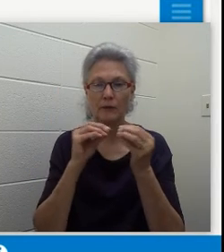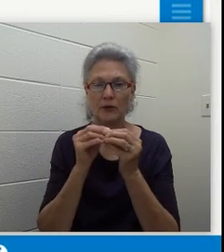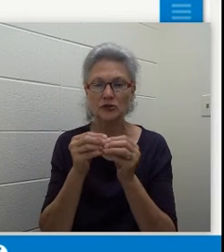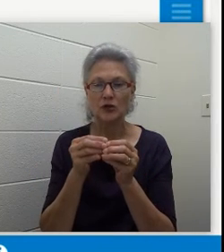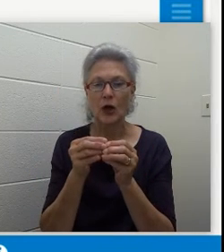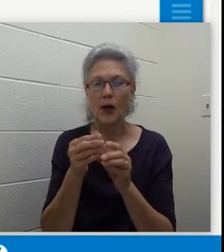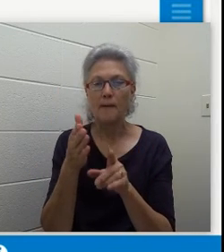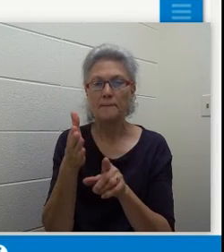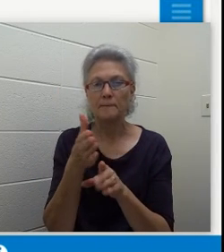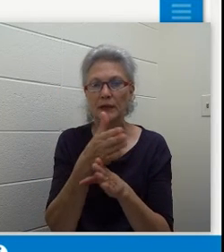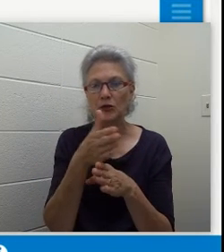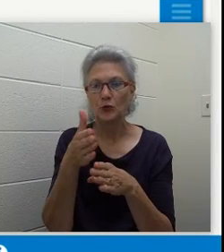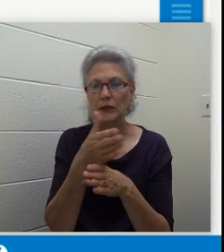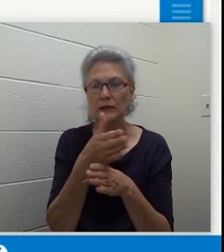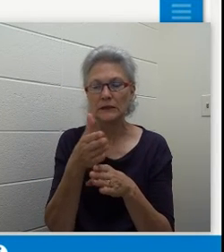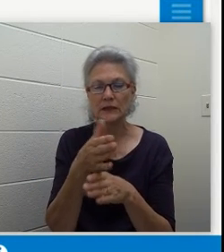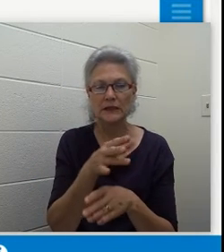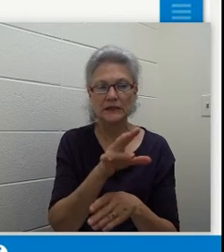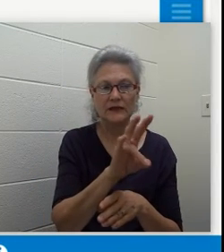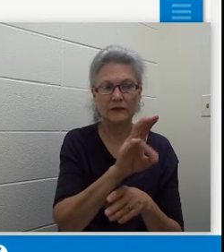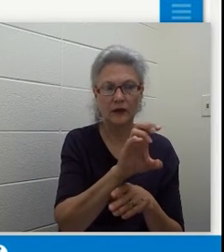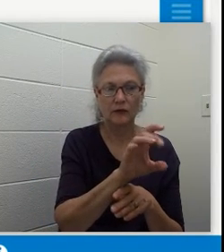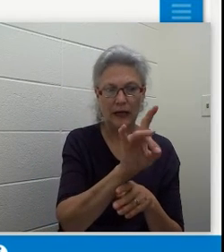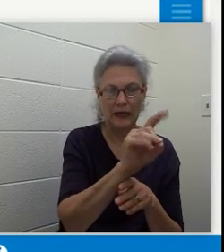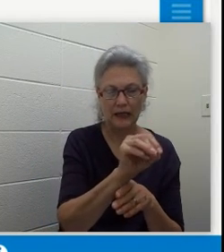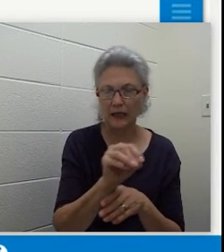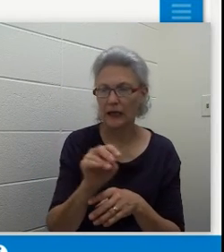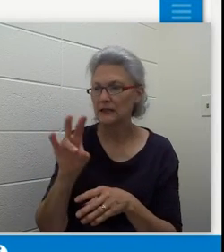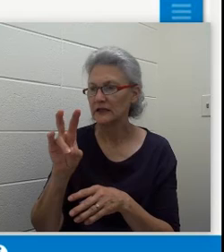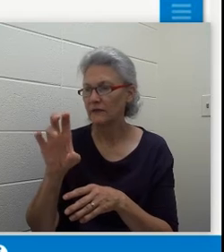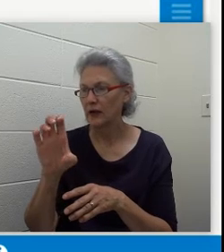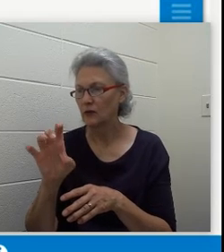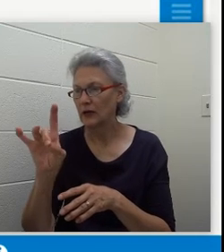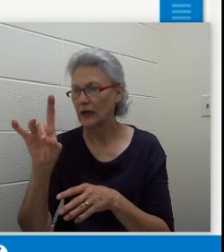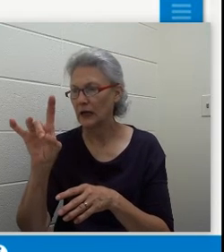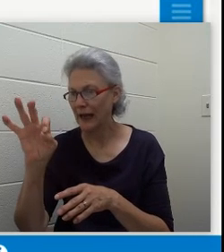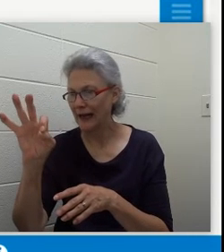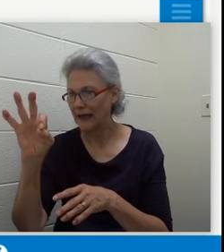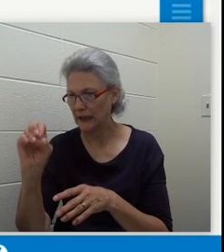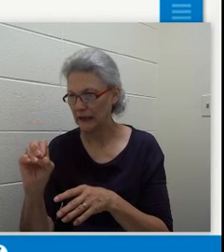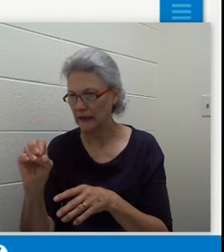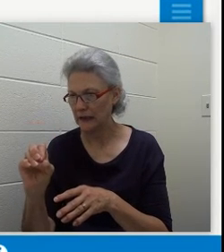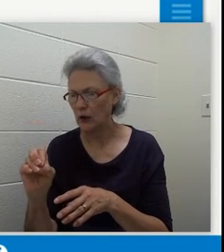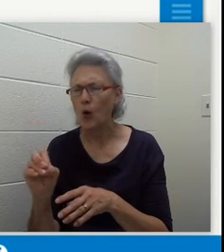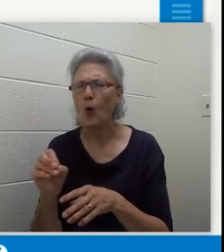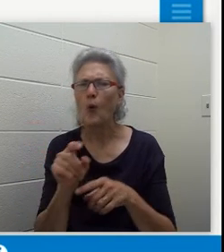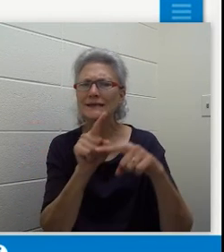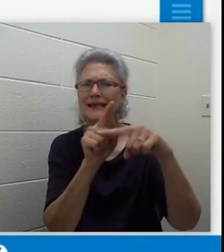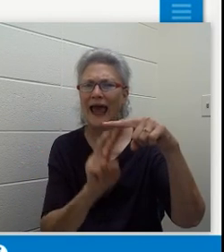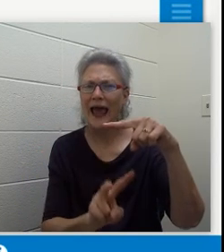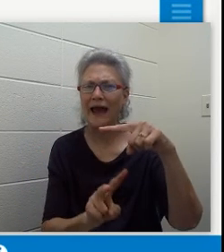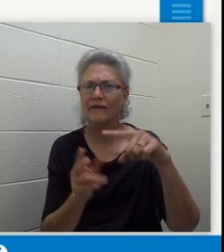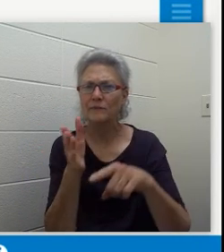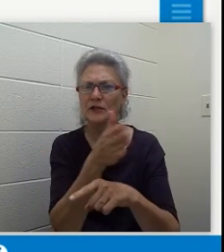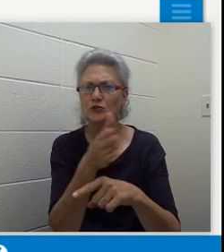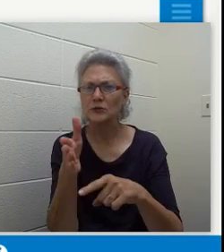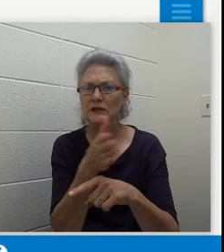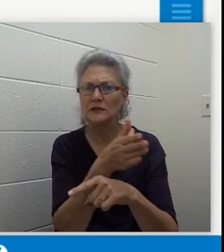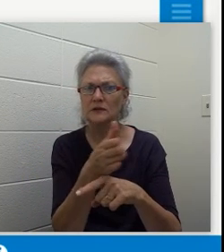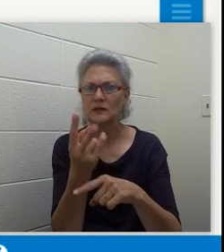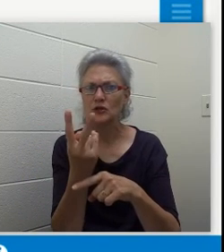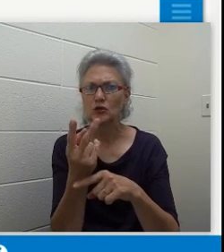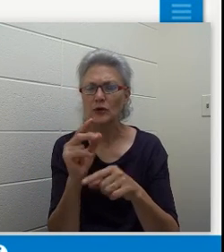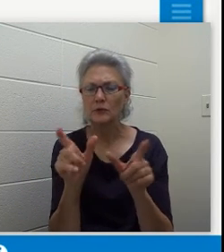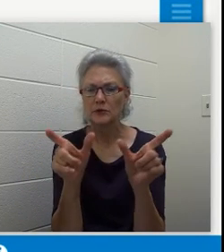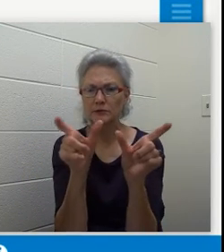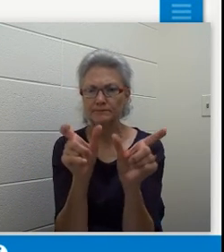between 780 and 790. I need to think about what the halfway point is between these two numbers. So